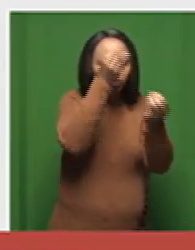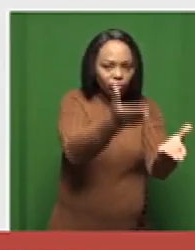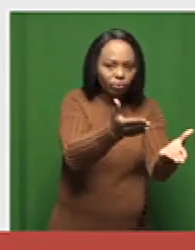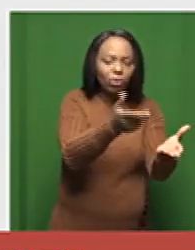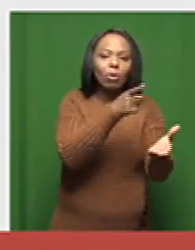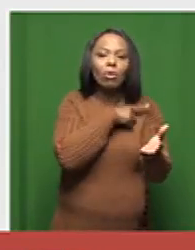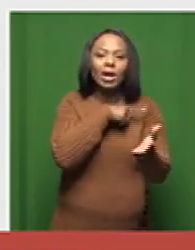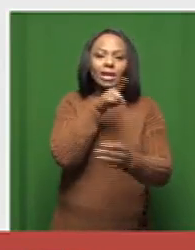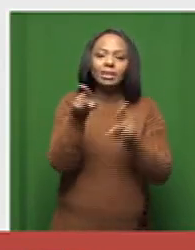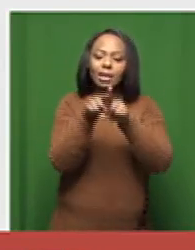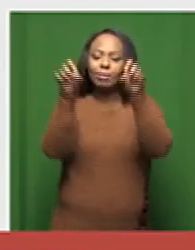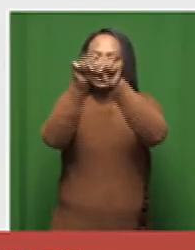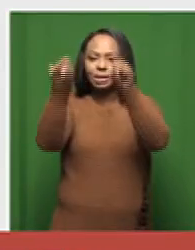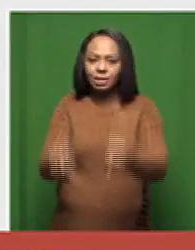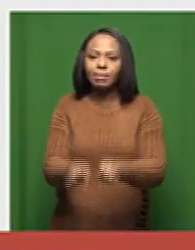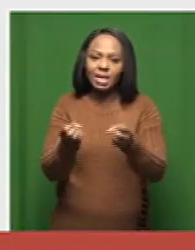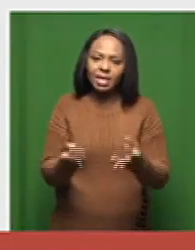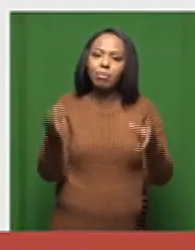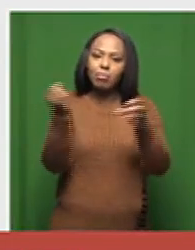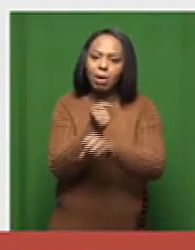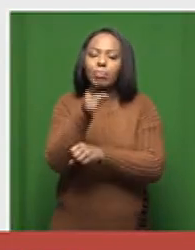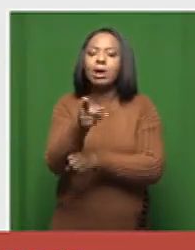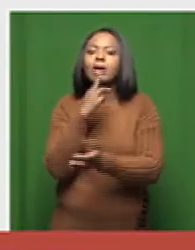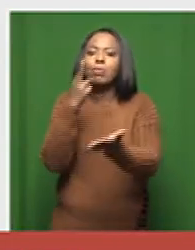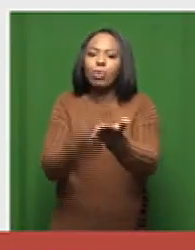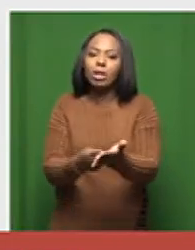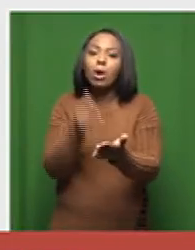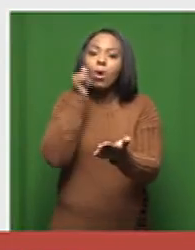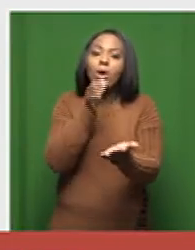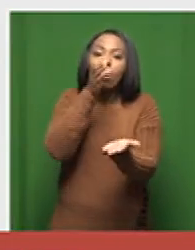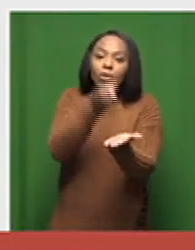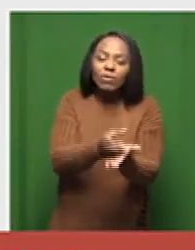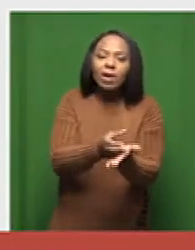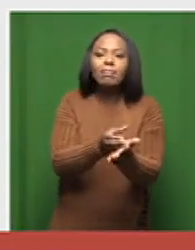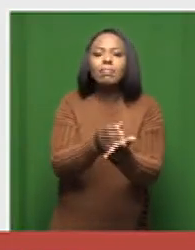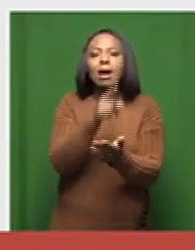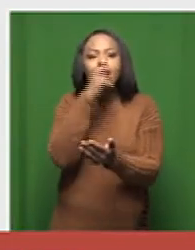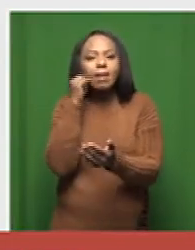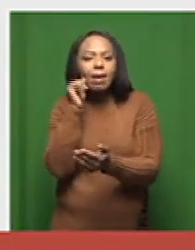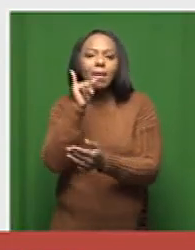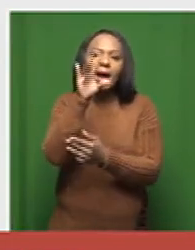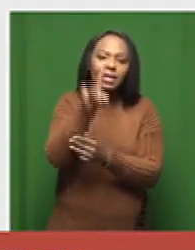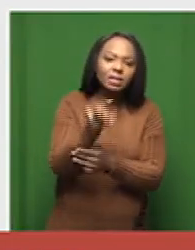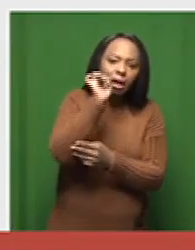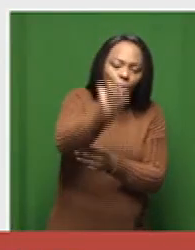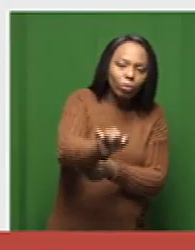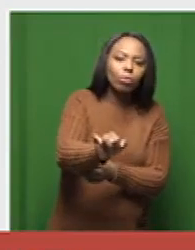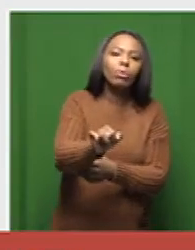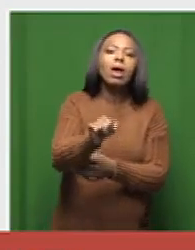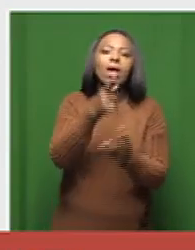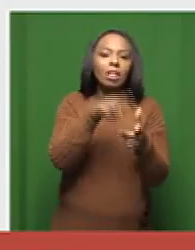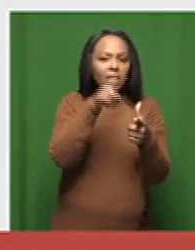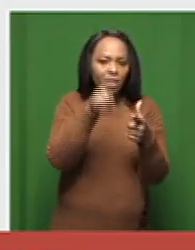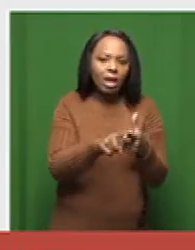sends the same report to the site. And once they confirm your details with your ID, You will then proceed to the